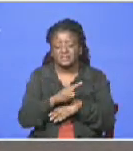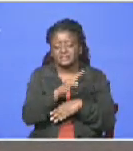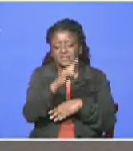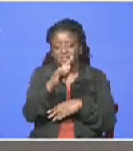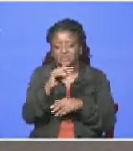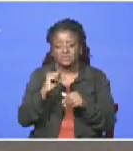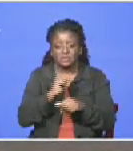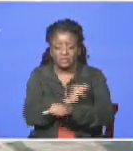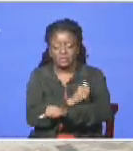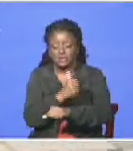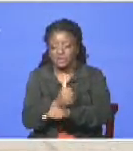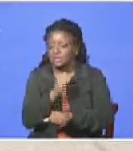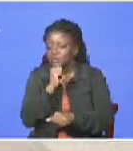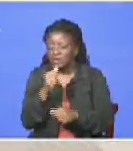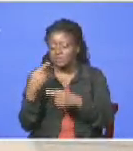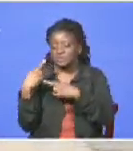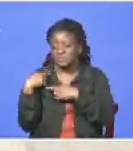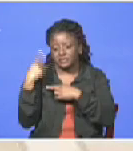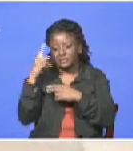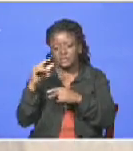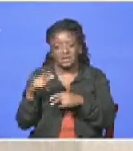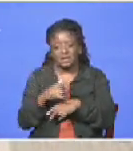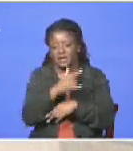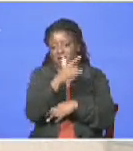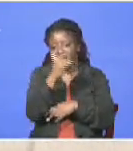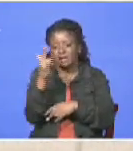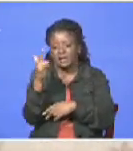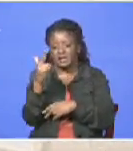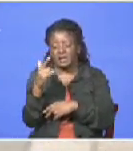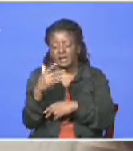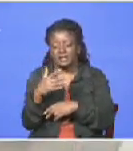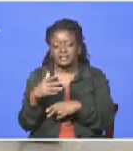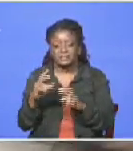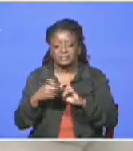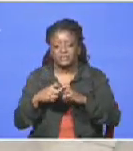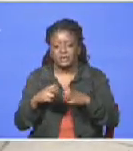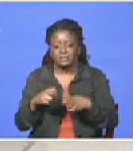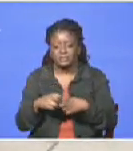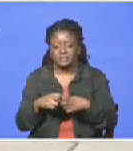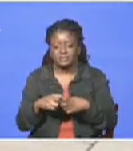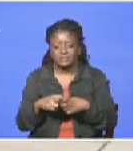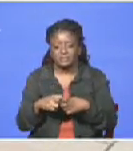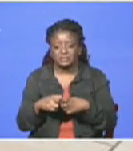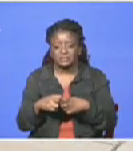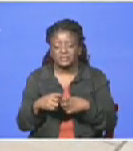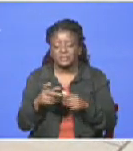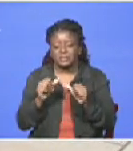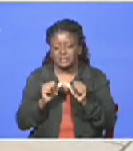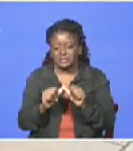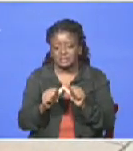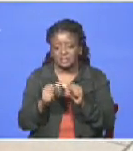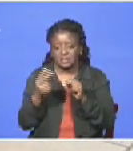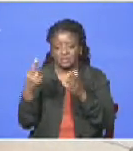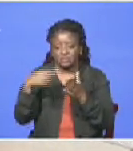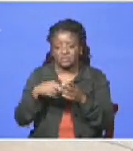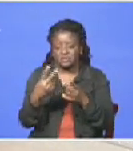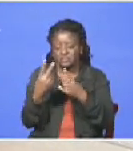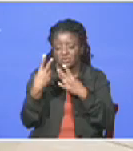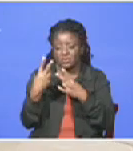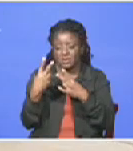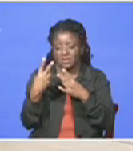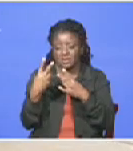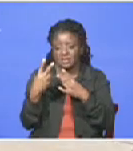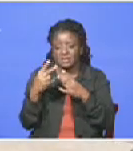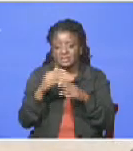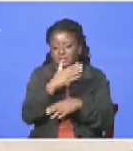airline's problems. The minister says the BCAA is still reviewing Sky Bahamas for its air operator certificate and